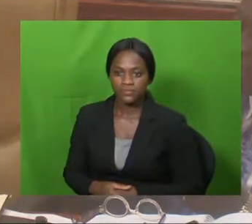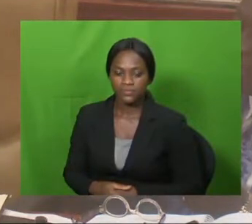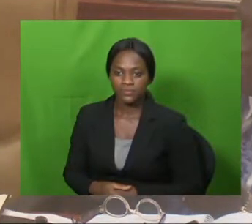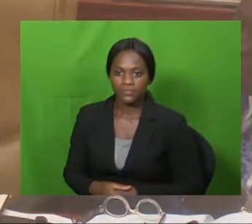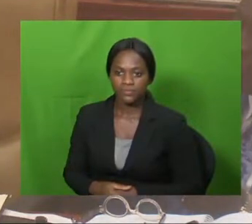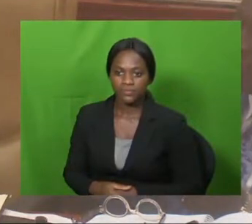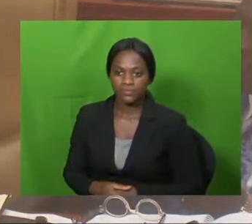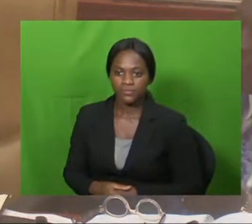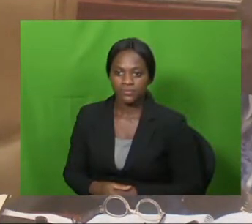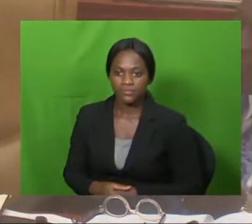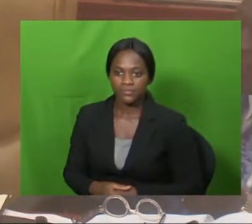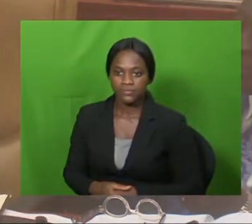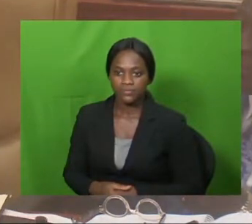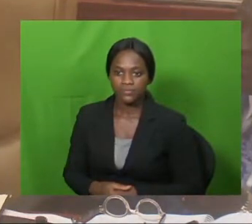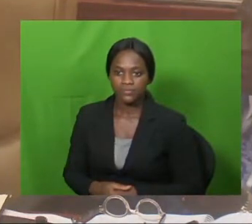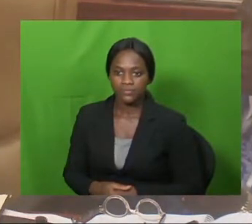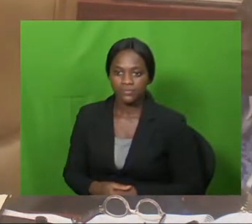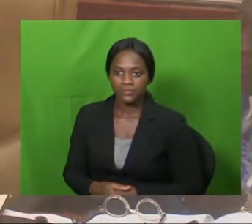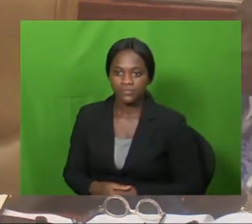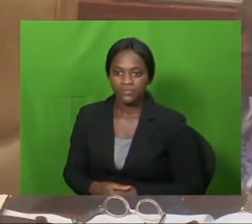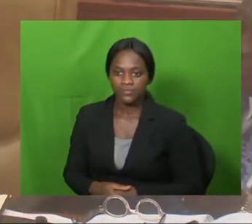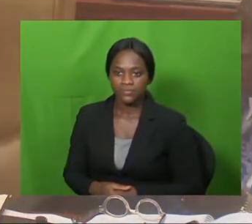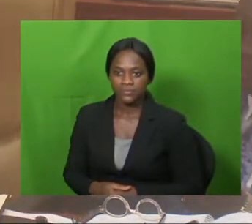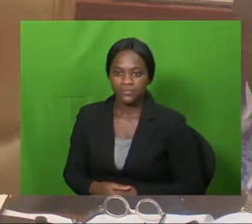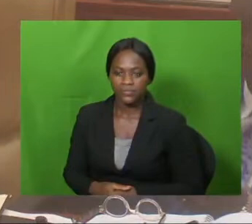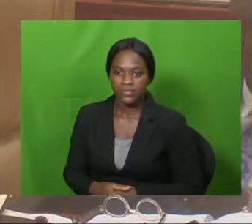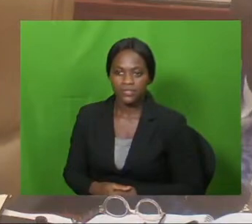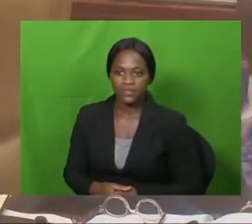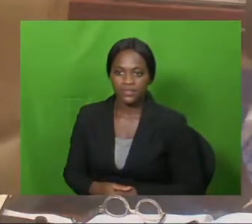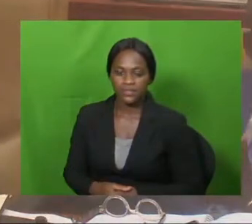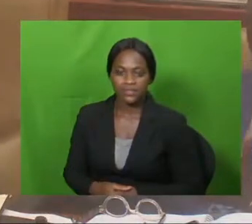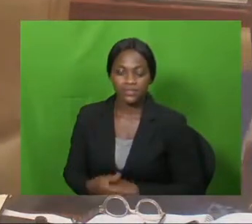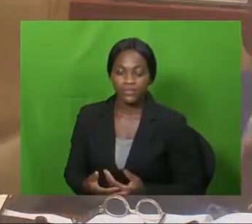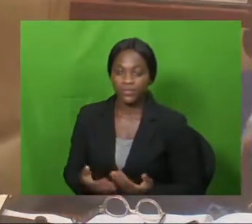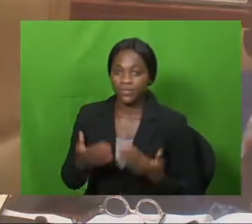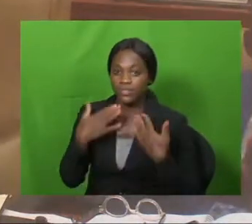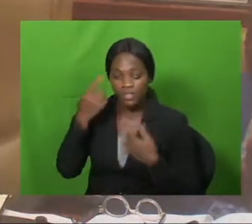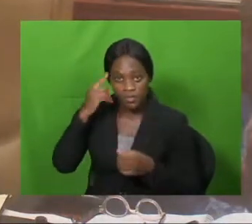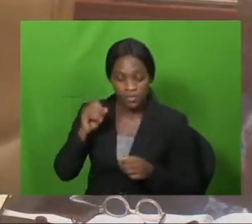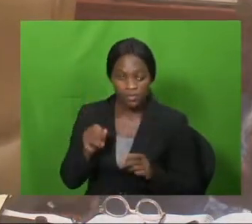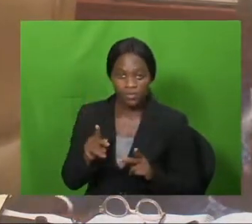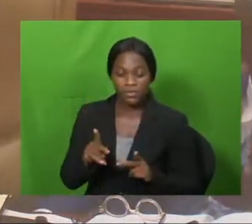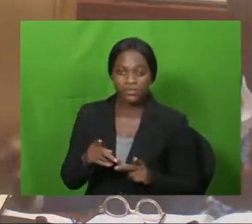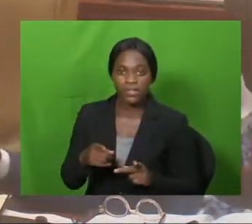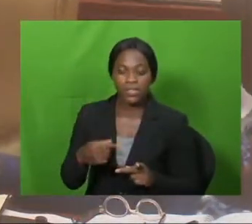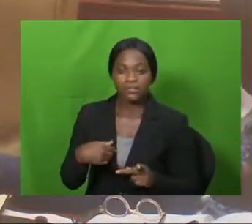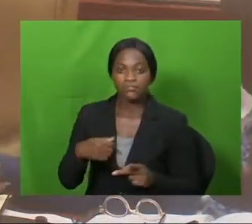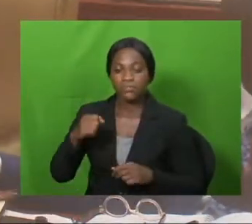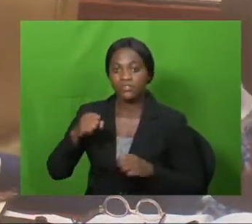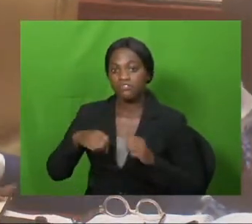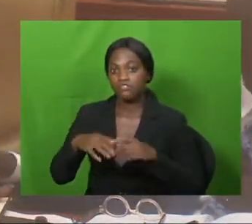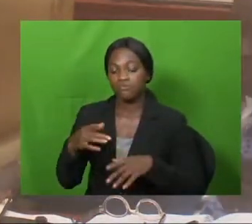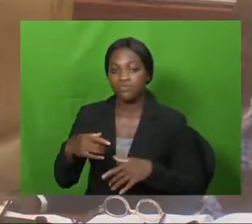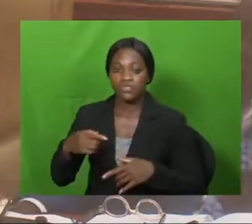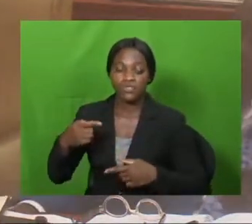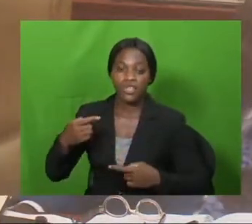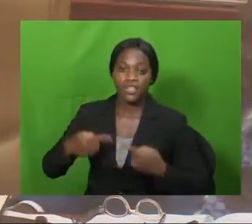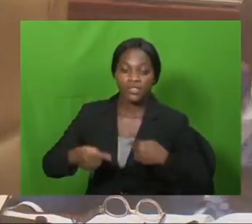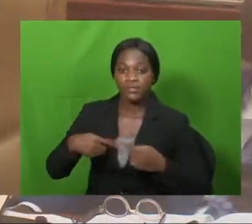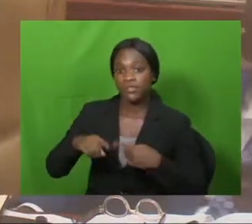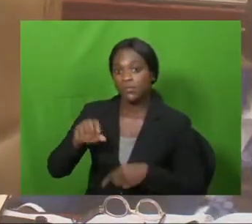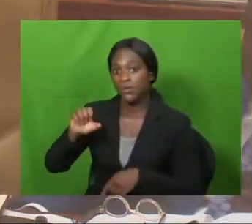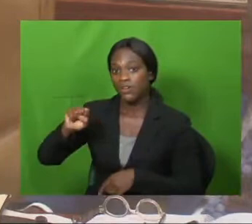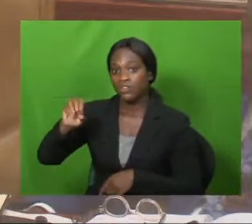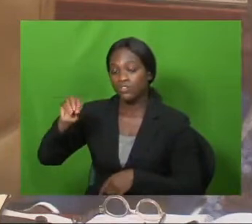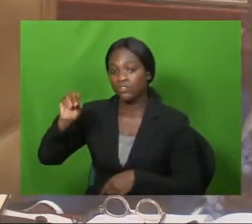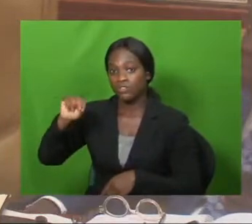Thank you, Mr. Speaker, for granting me the opportunity to contribute to the debate on the message of the State of